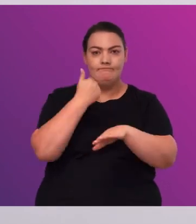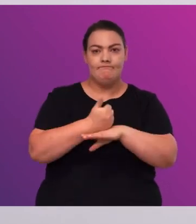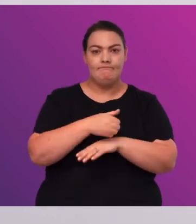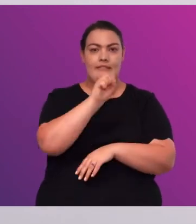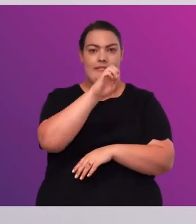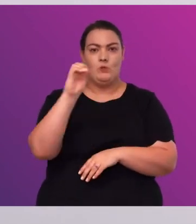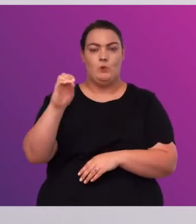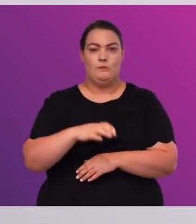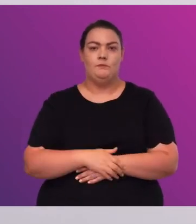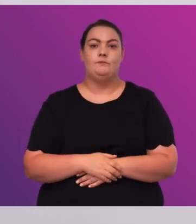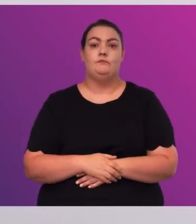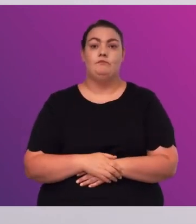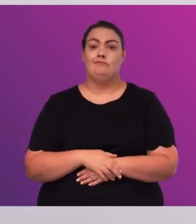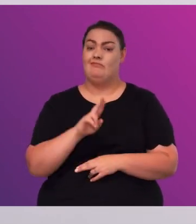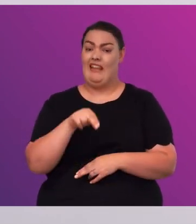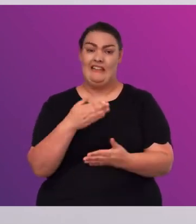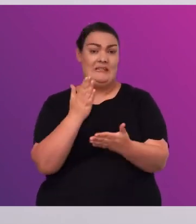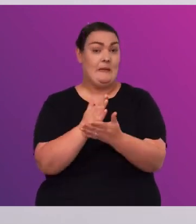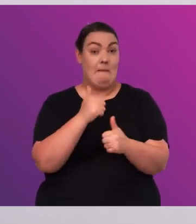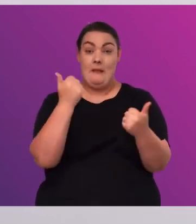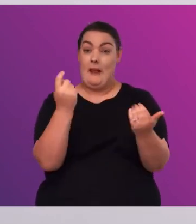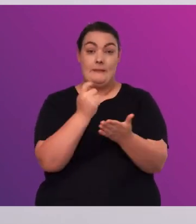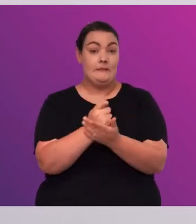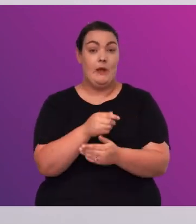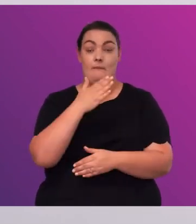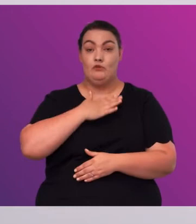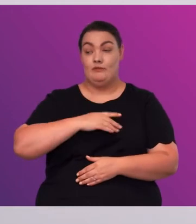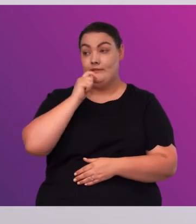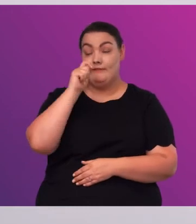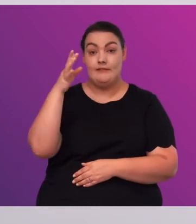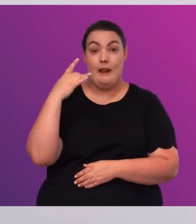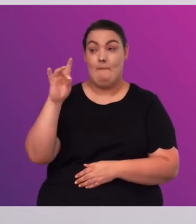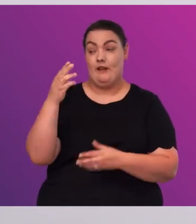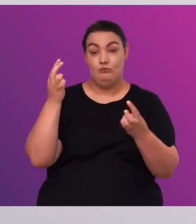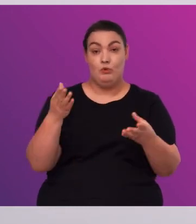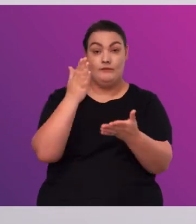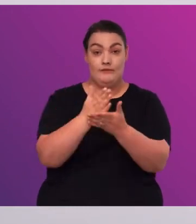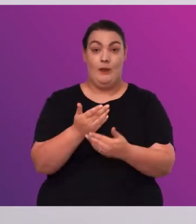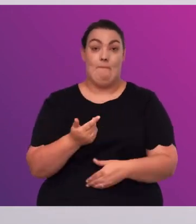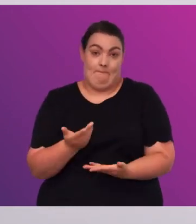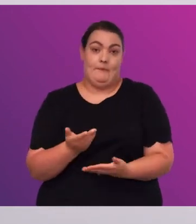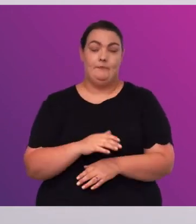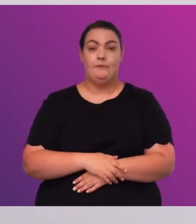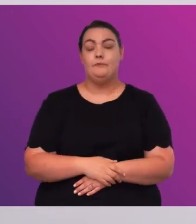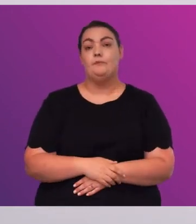can also stop a standing order anytime by visiting your local branch and speaking to a staff member.